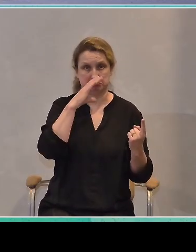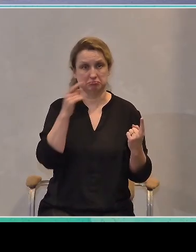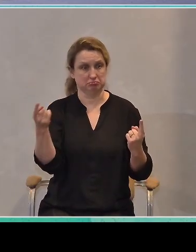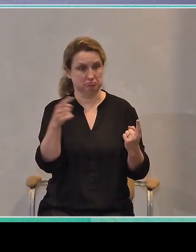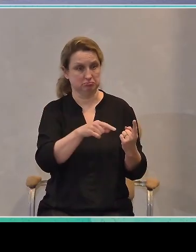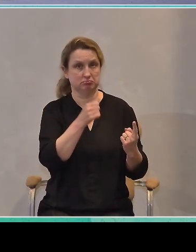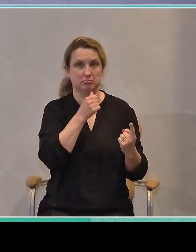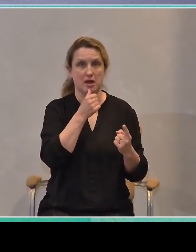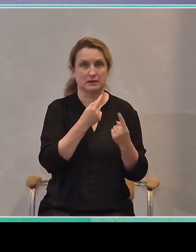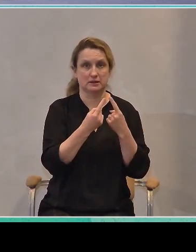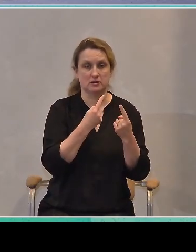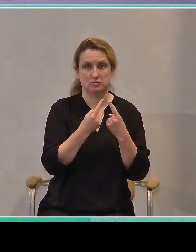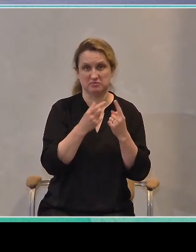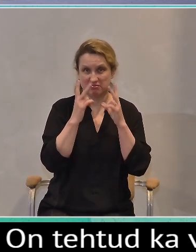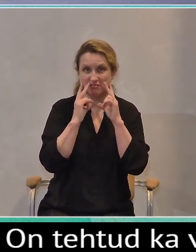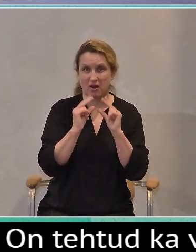information